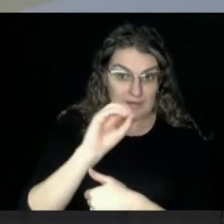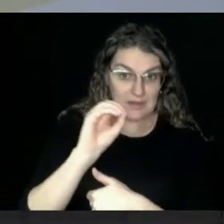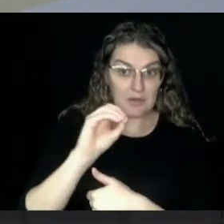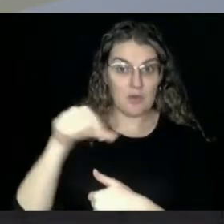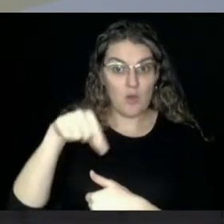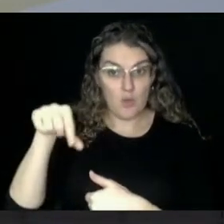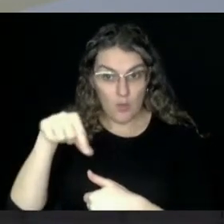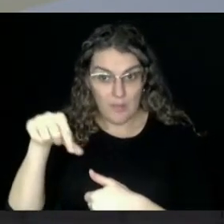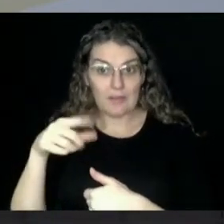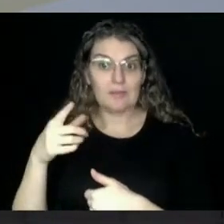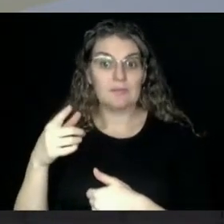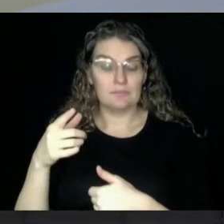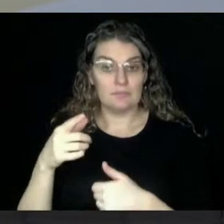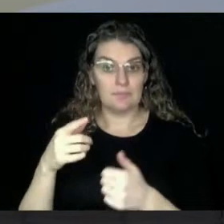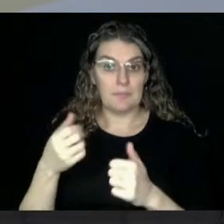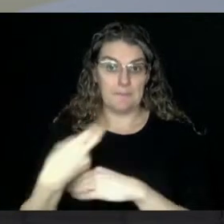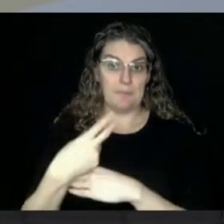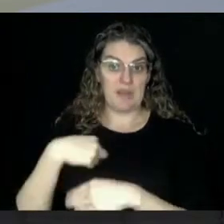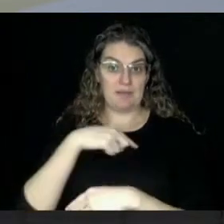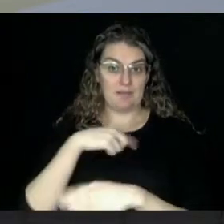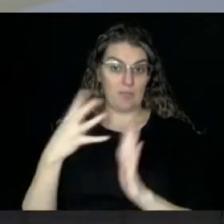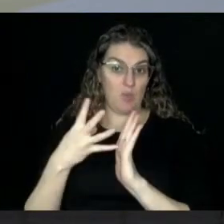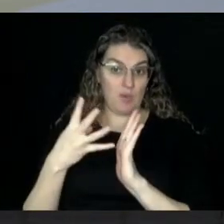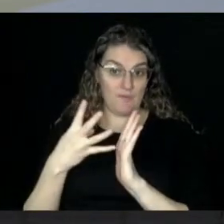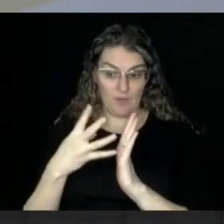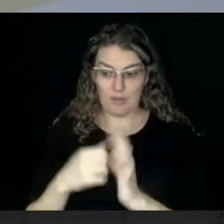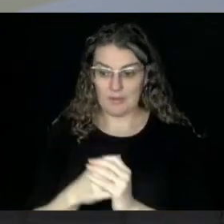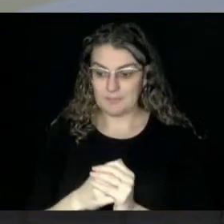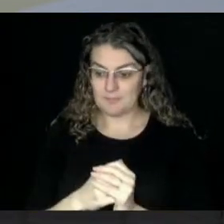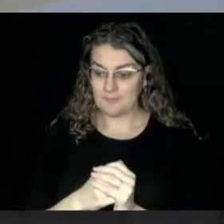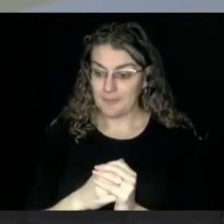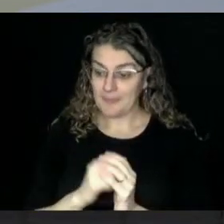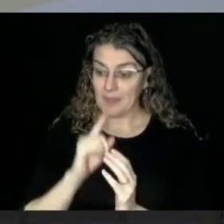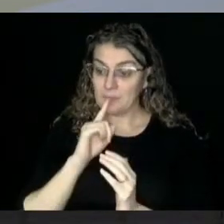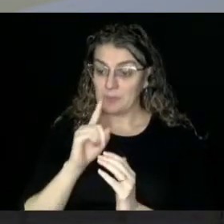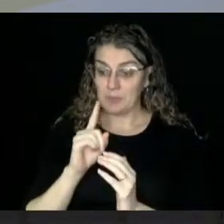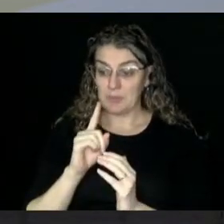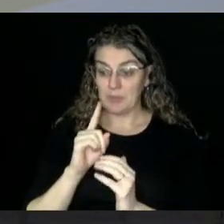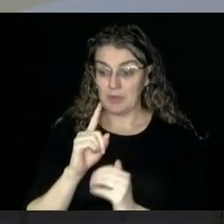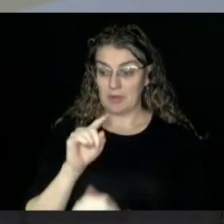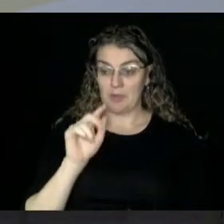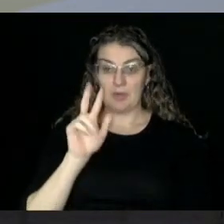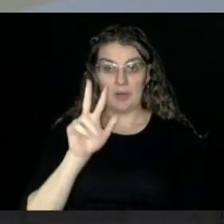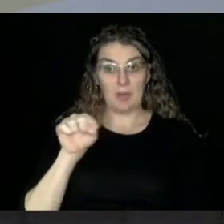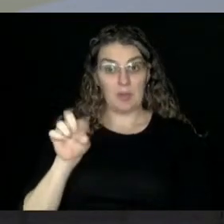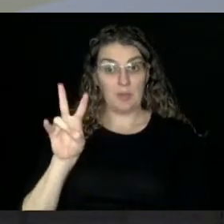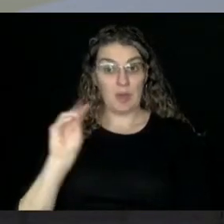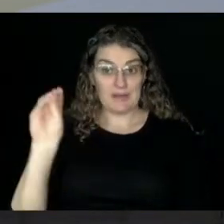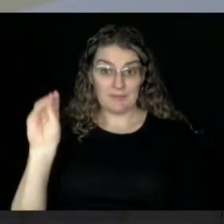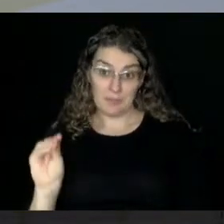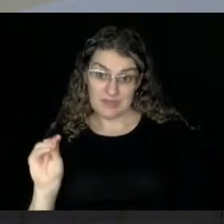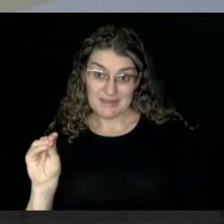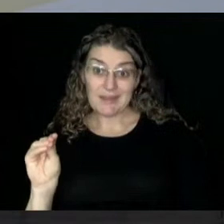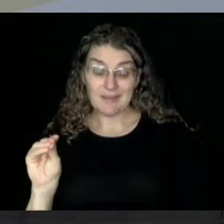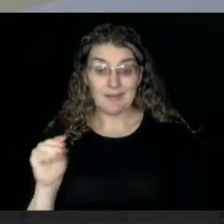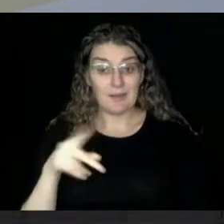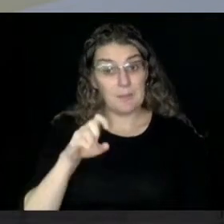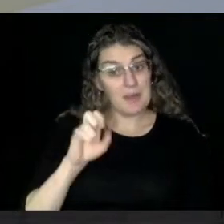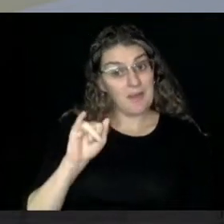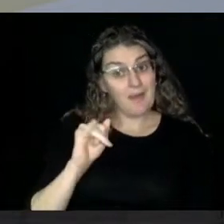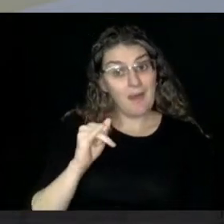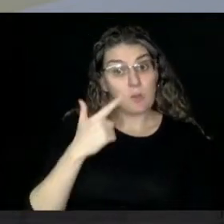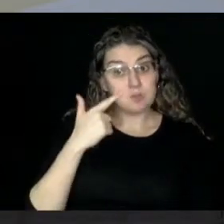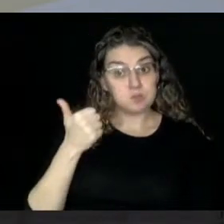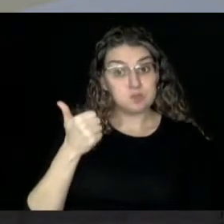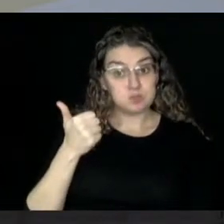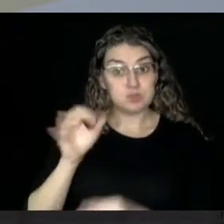rate, currently at 0.1 versus 3.7% for the rest of Canada.